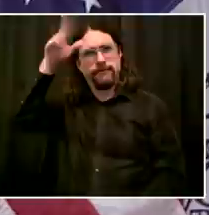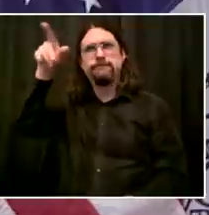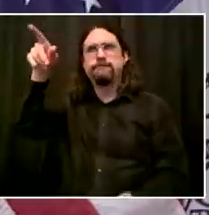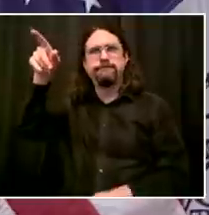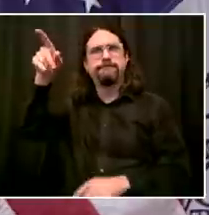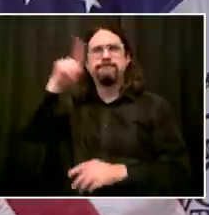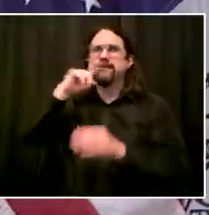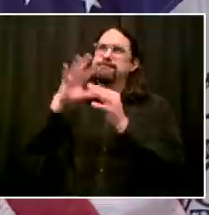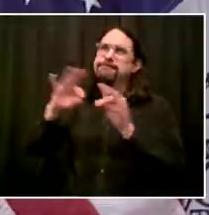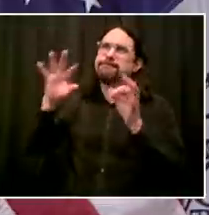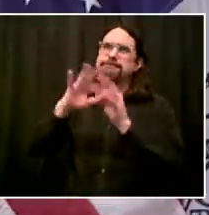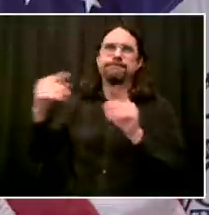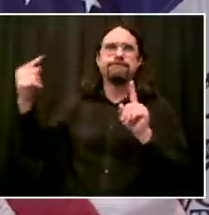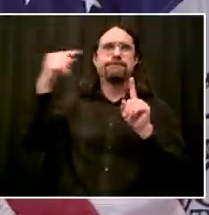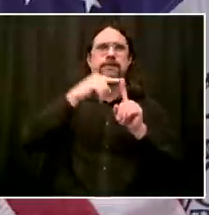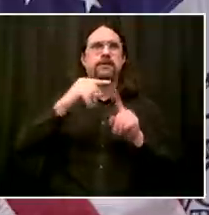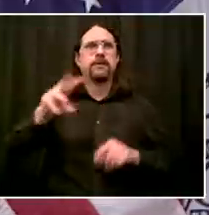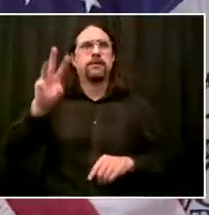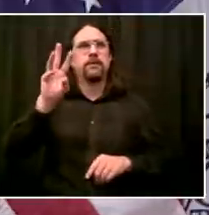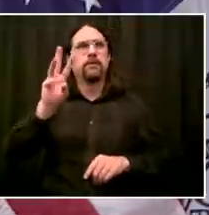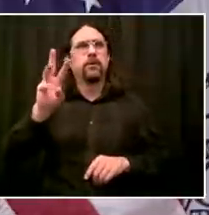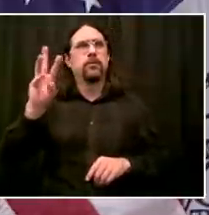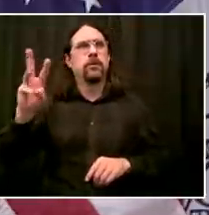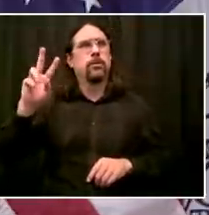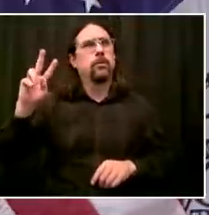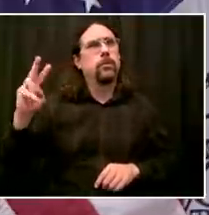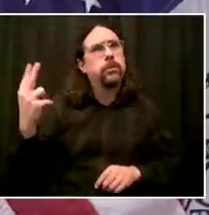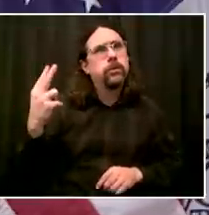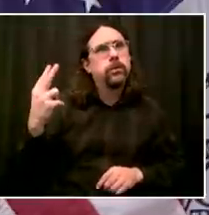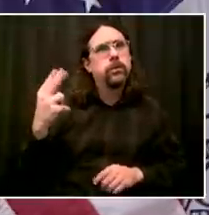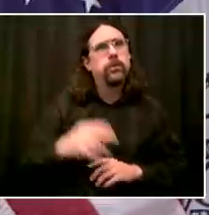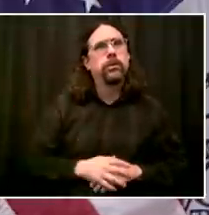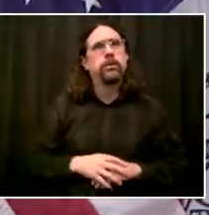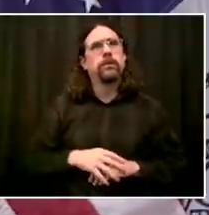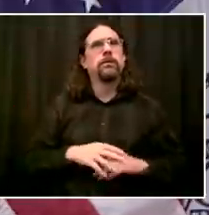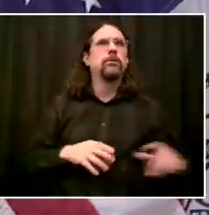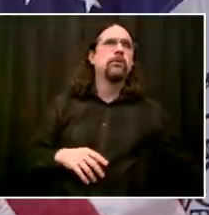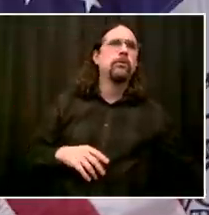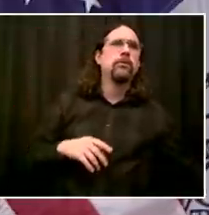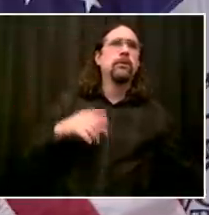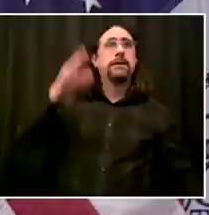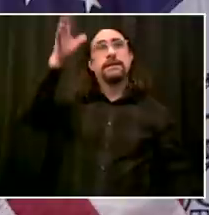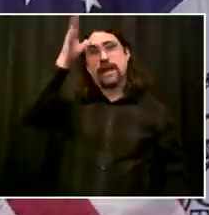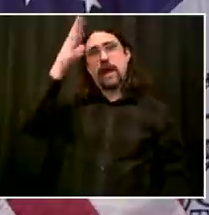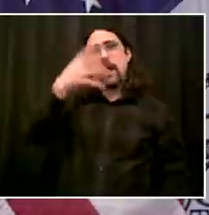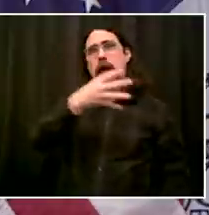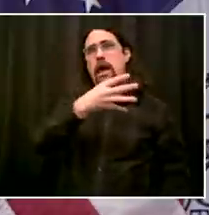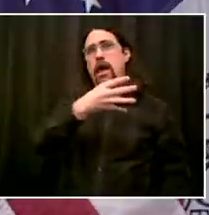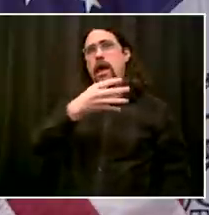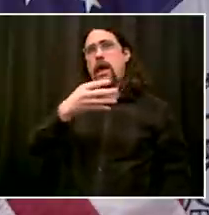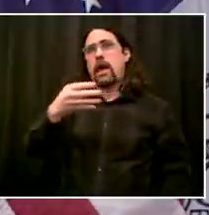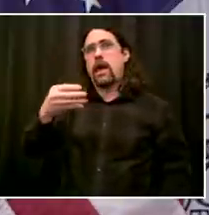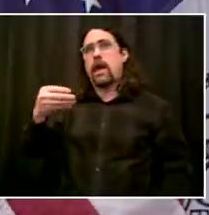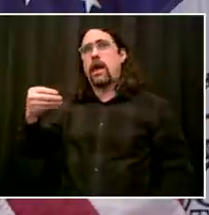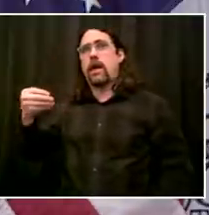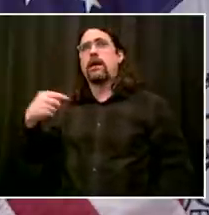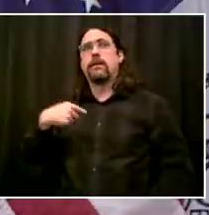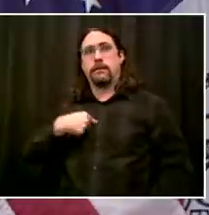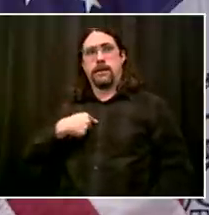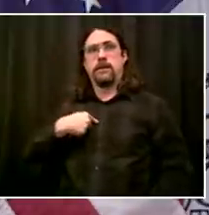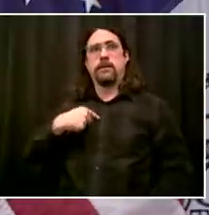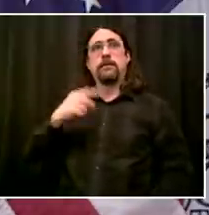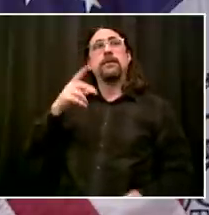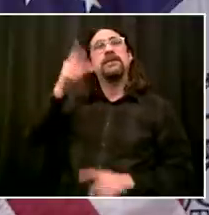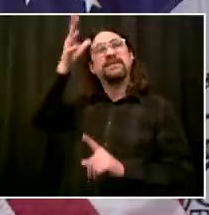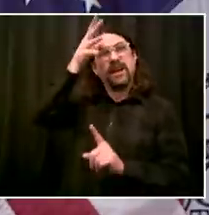Army during World War II. Thank God both of them came back. But I heard the stories from my dad of the guys